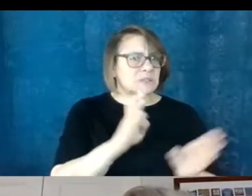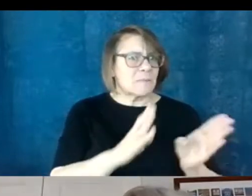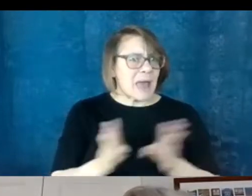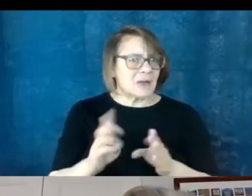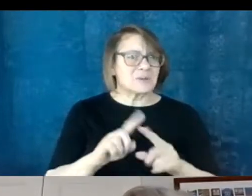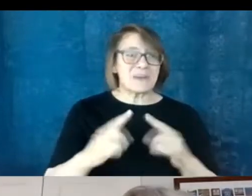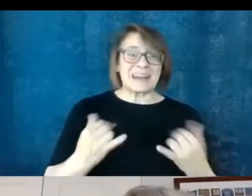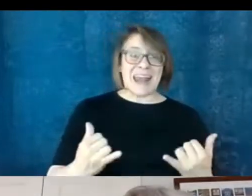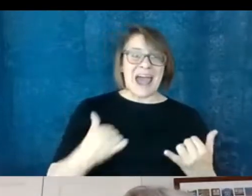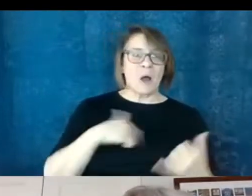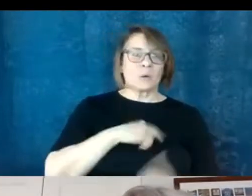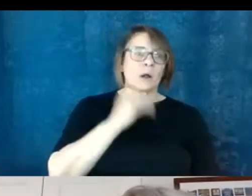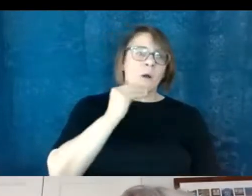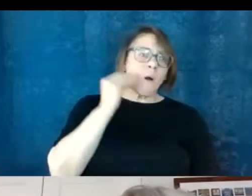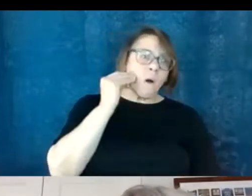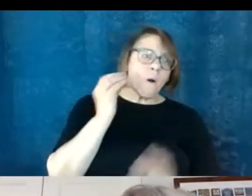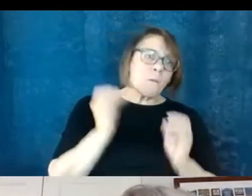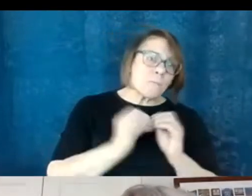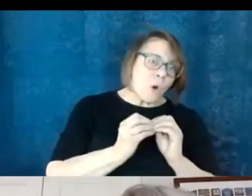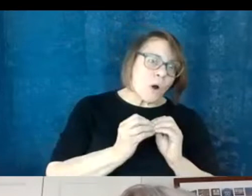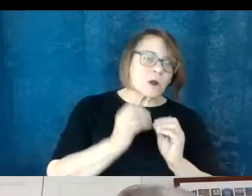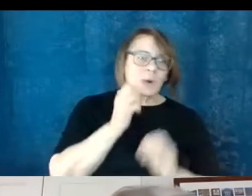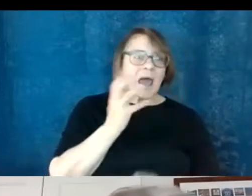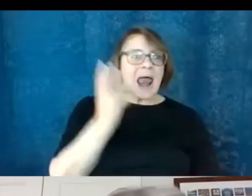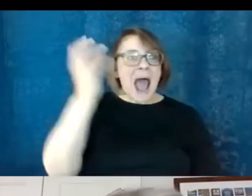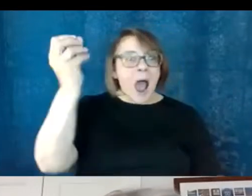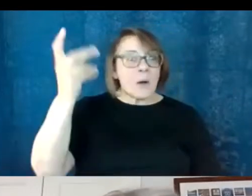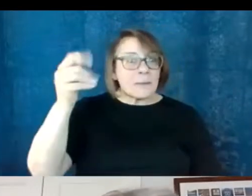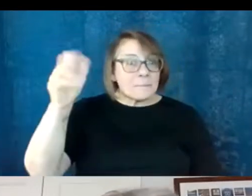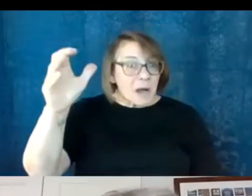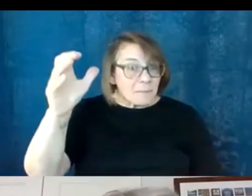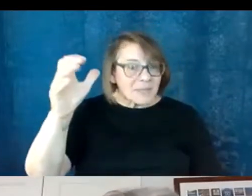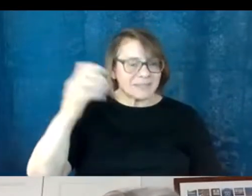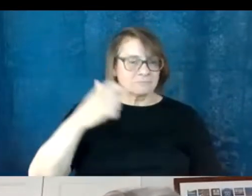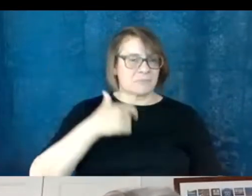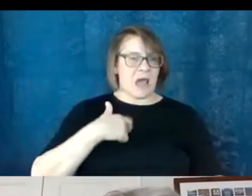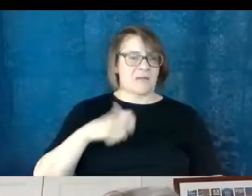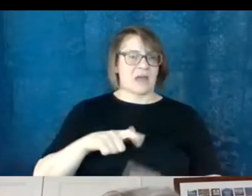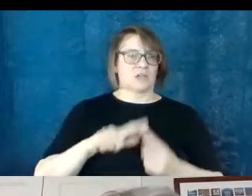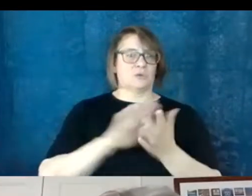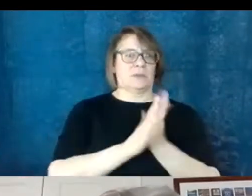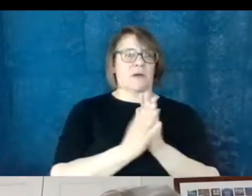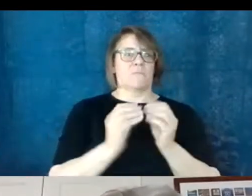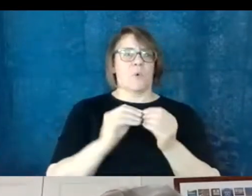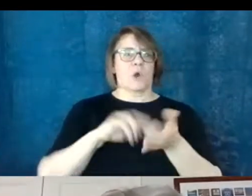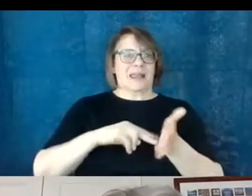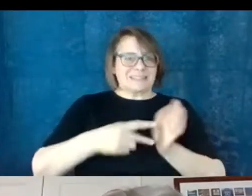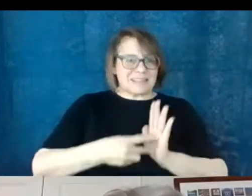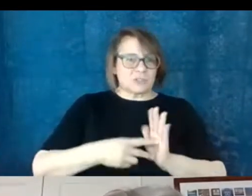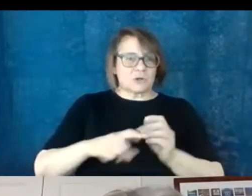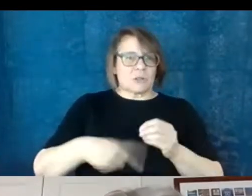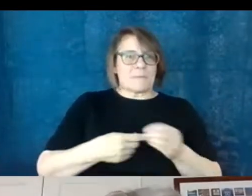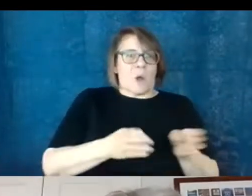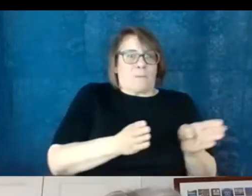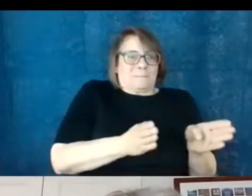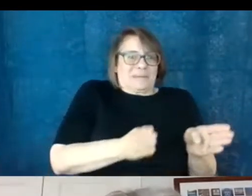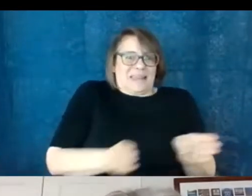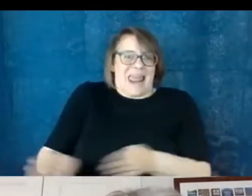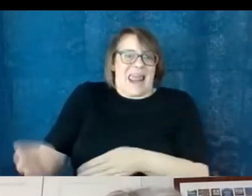bit more rather than being out in public. So I have had to be a lot more intentional about planning time